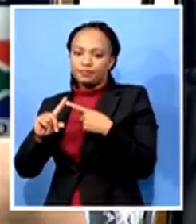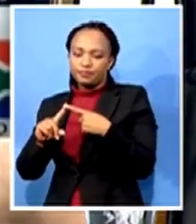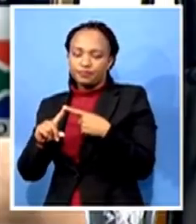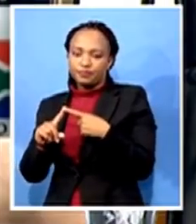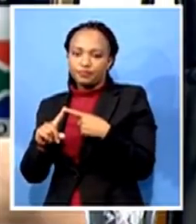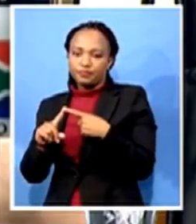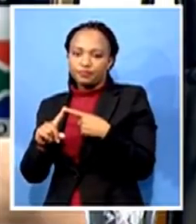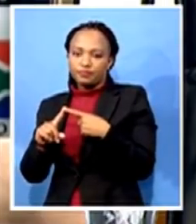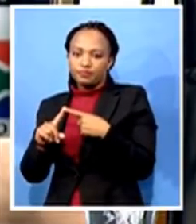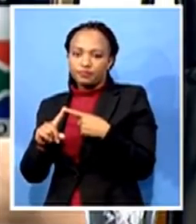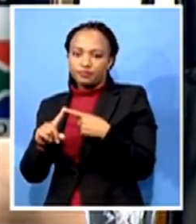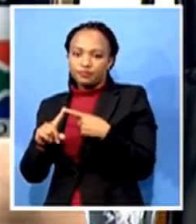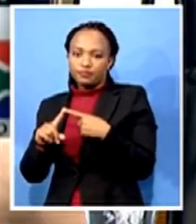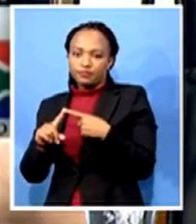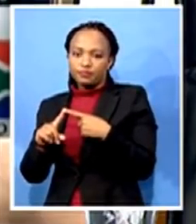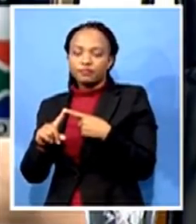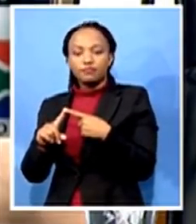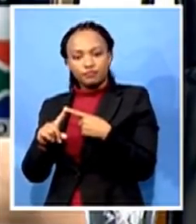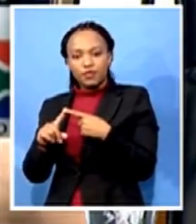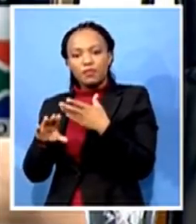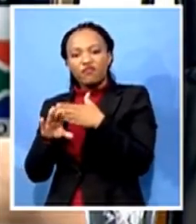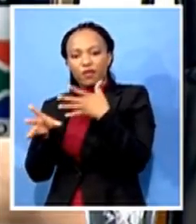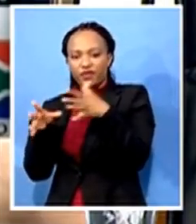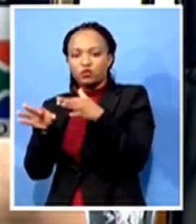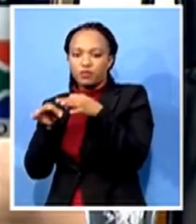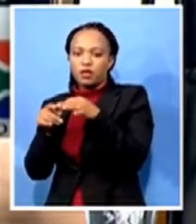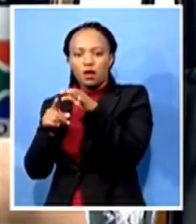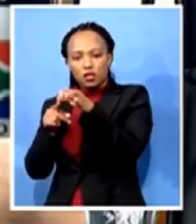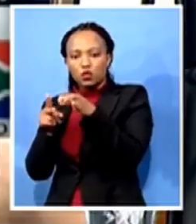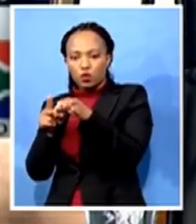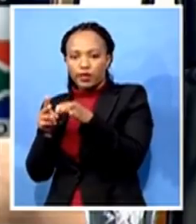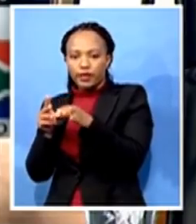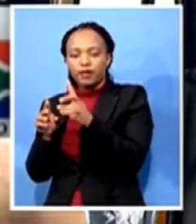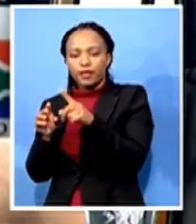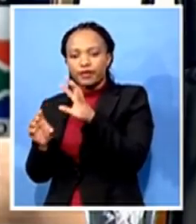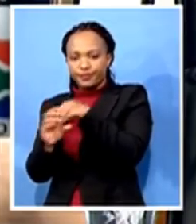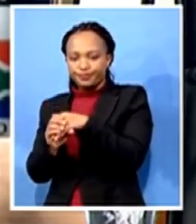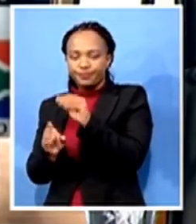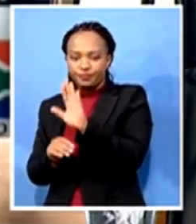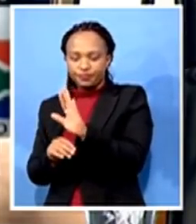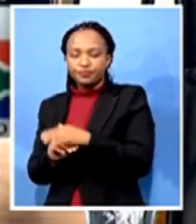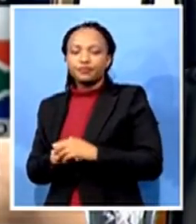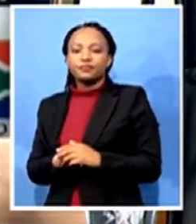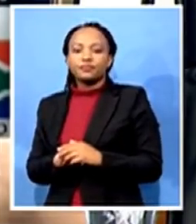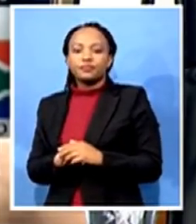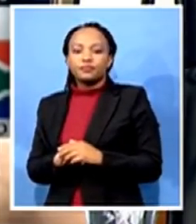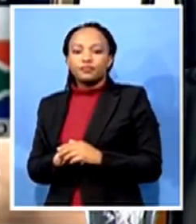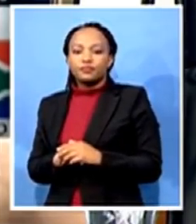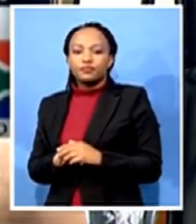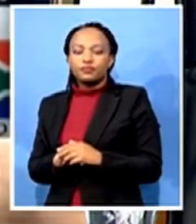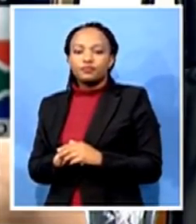categories as I've said them, which may actually in a nutshell be called the